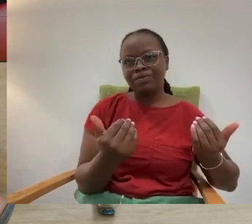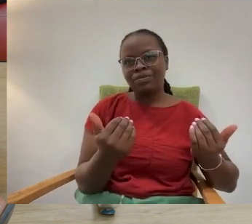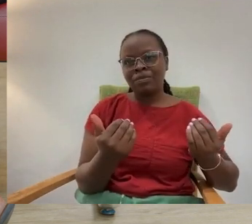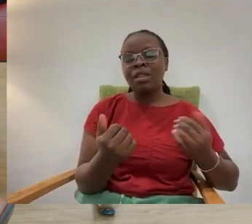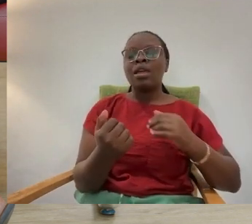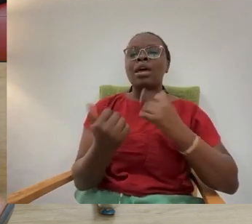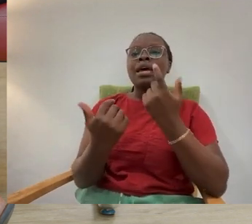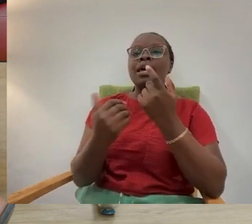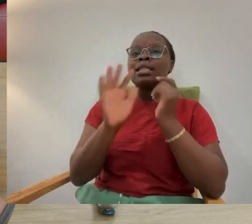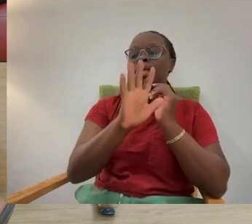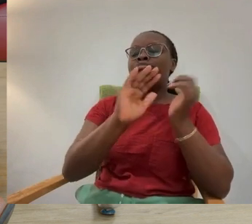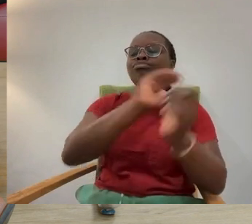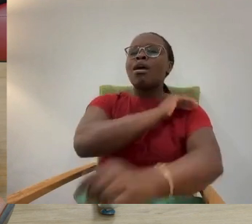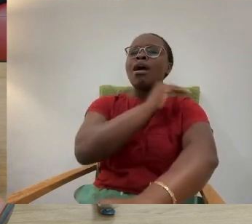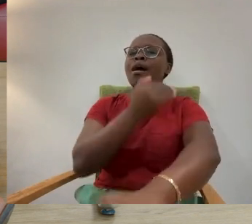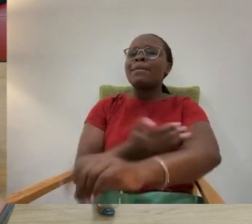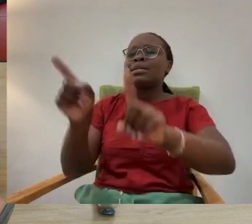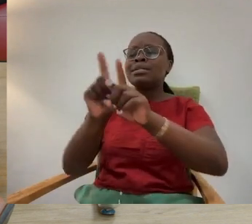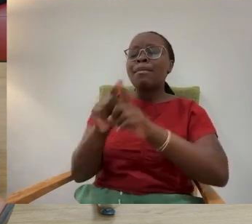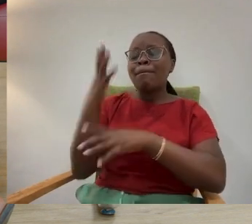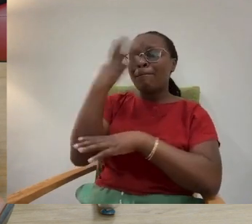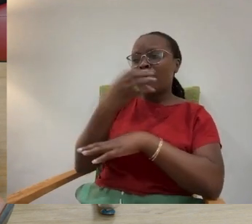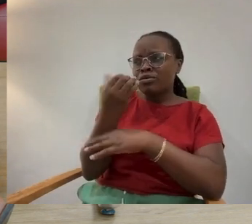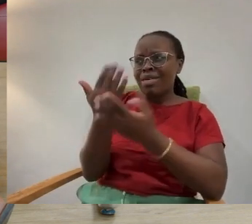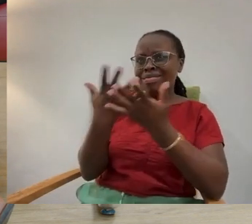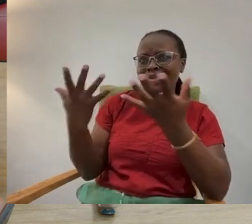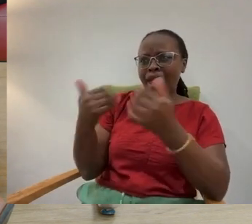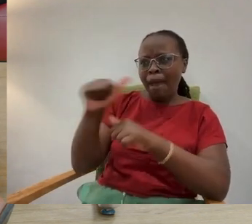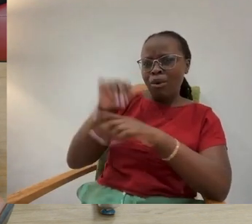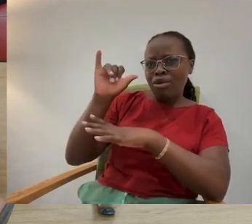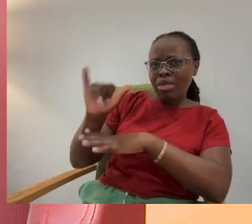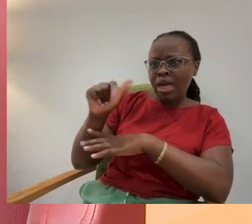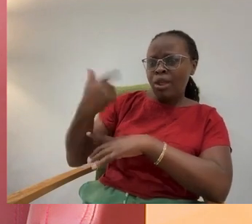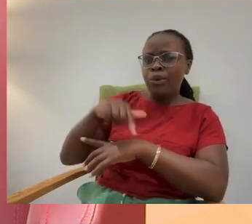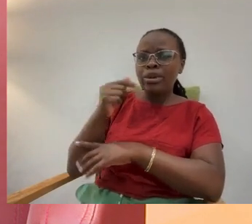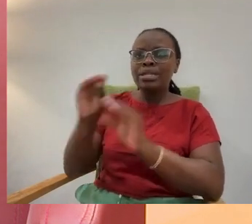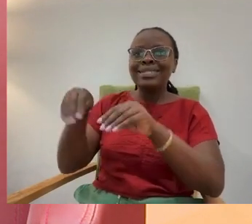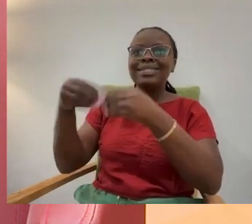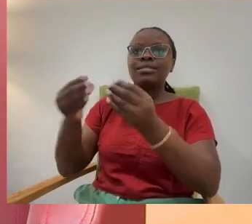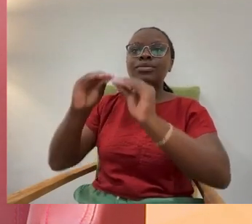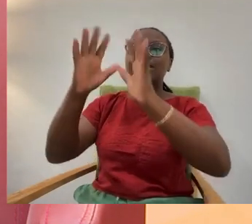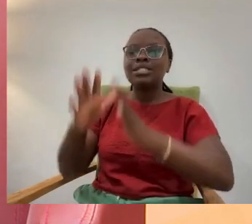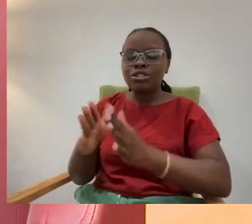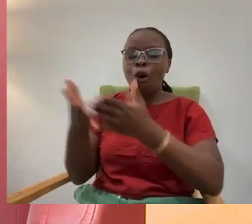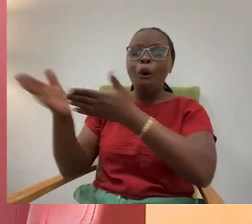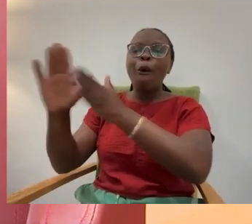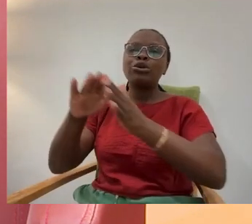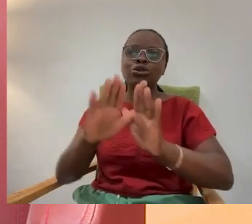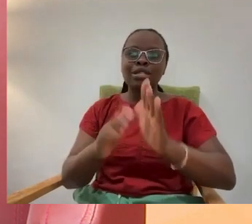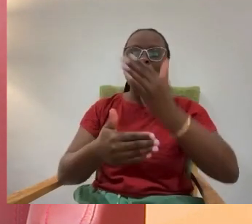their capacity. And the beautiful thing also about that is that we have given teachers a chance to build their